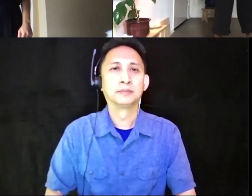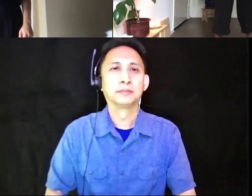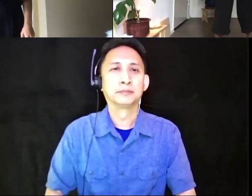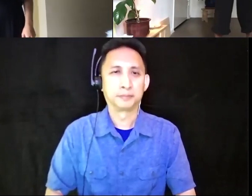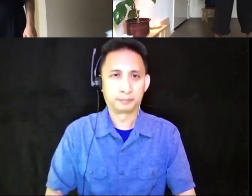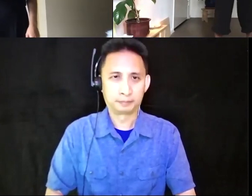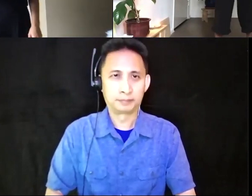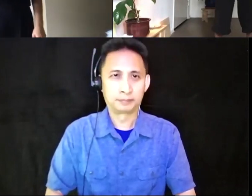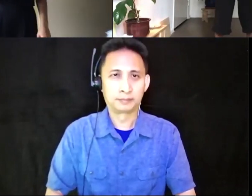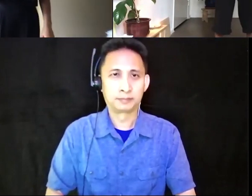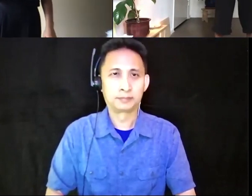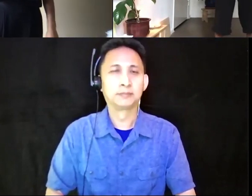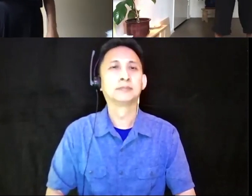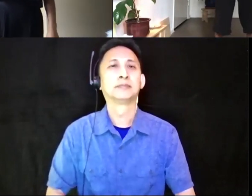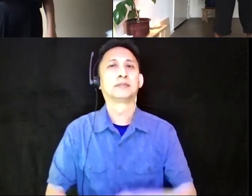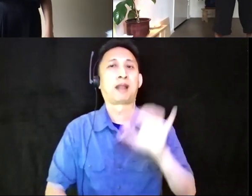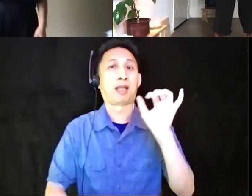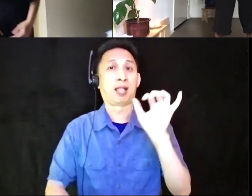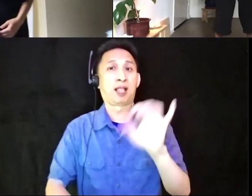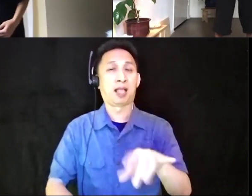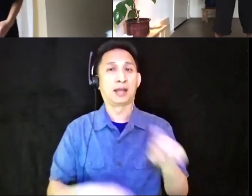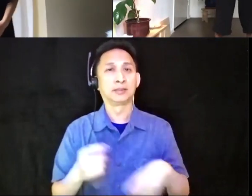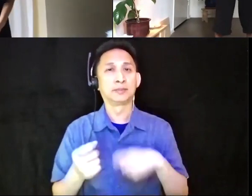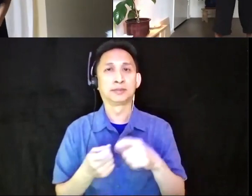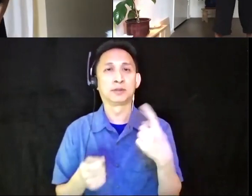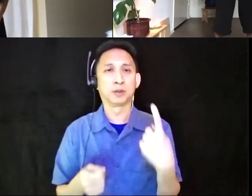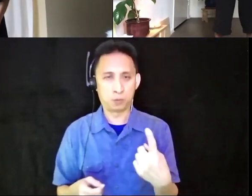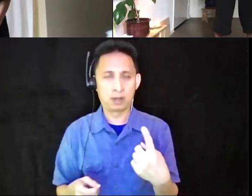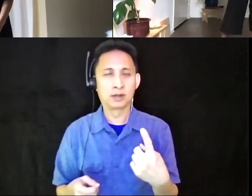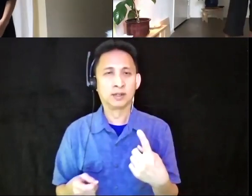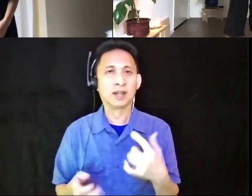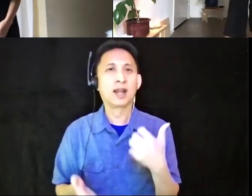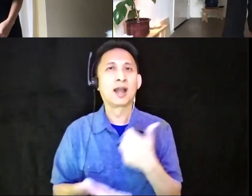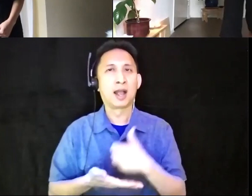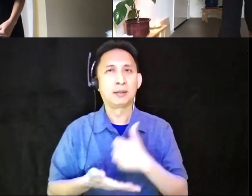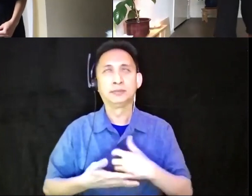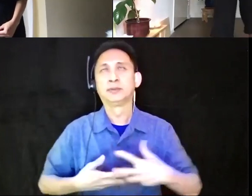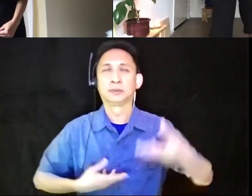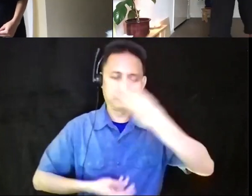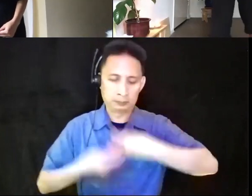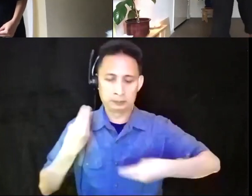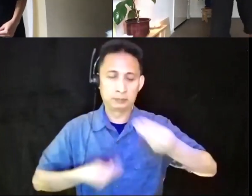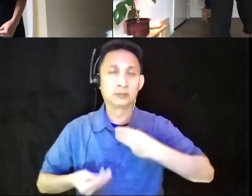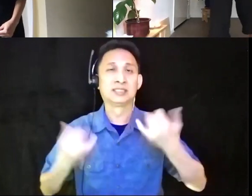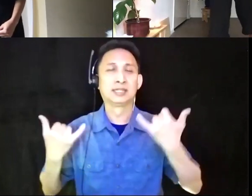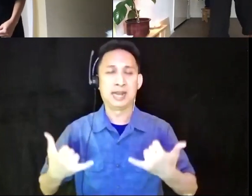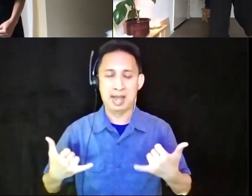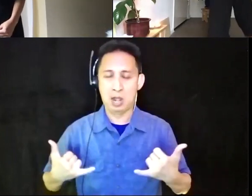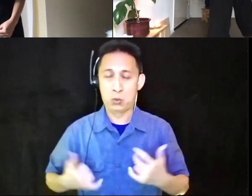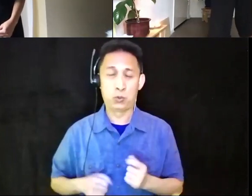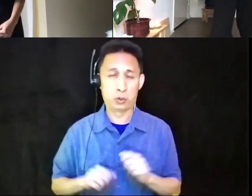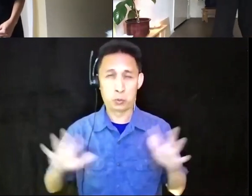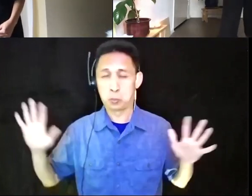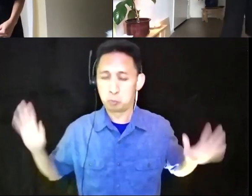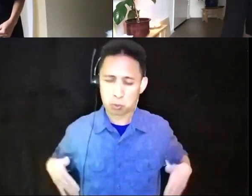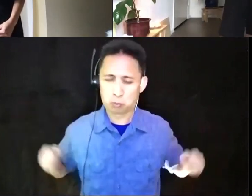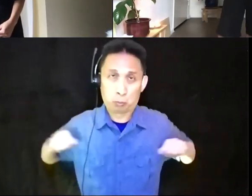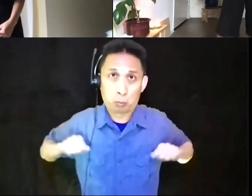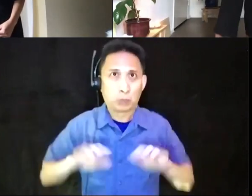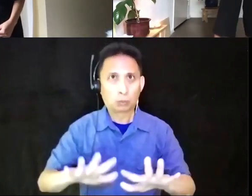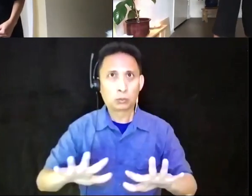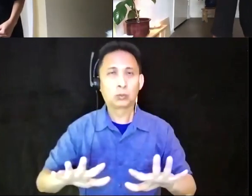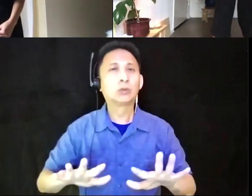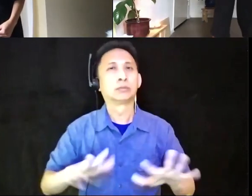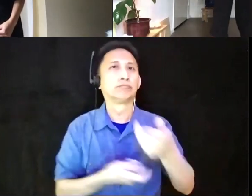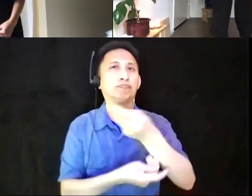So this Qigong Qika has circulated the purified Qi through our body. So now we're really